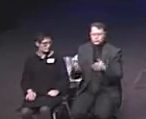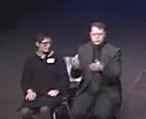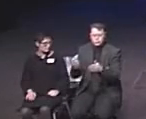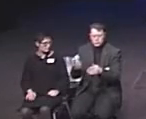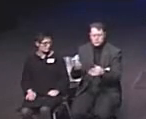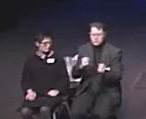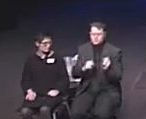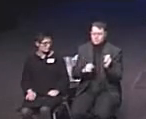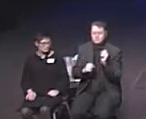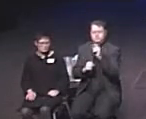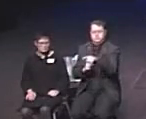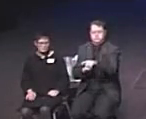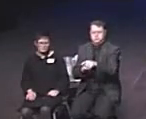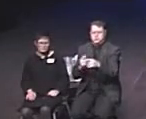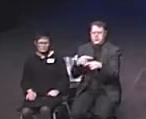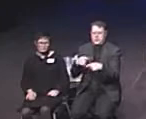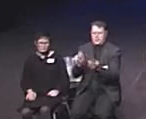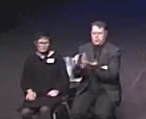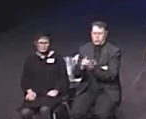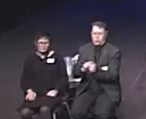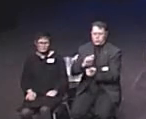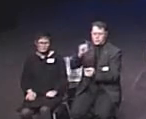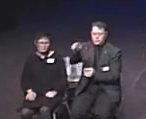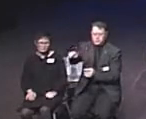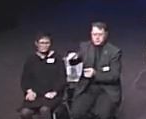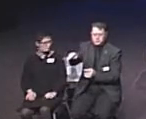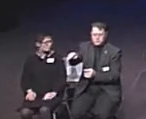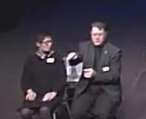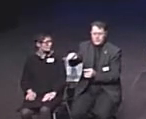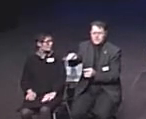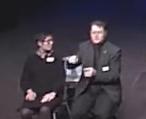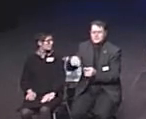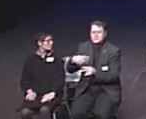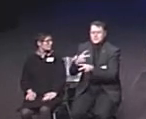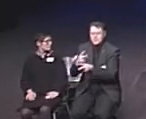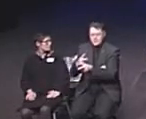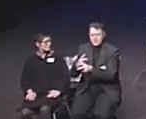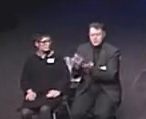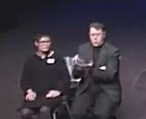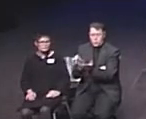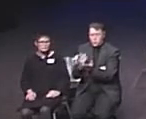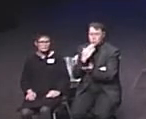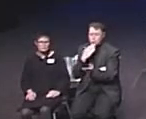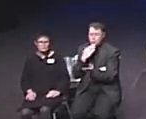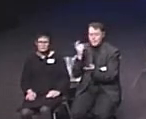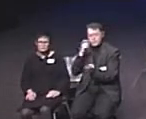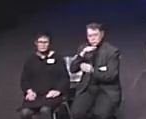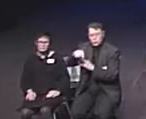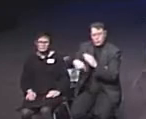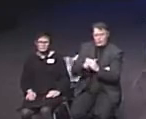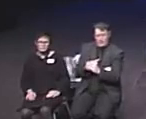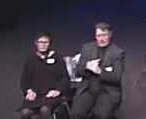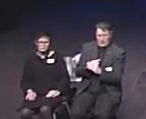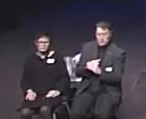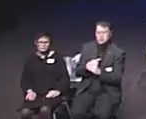that we bring out to schools to make sure that schools that cannot come to us